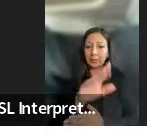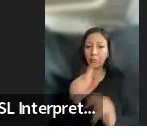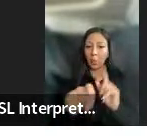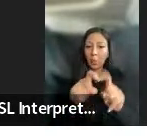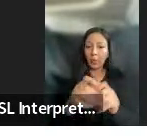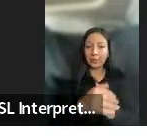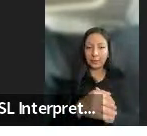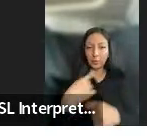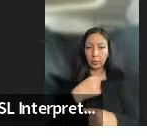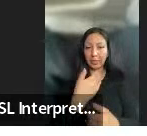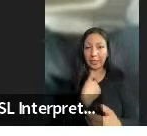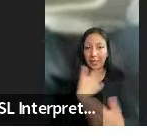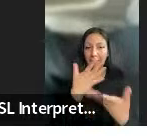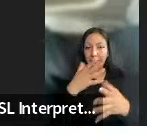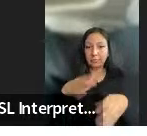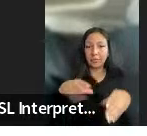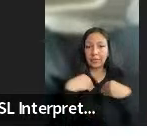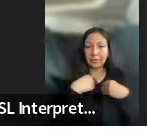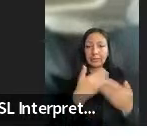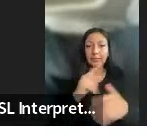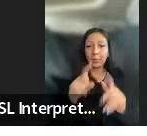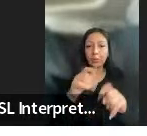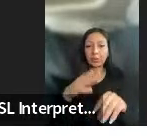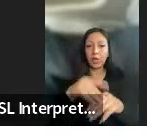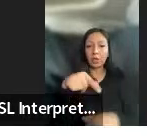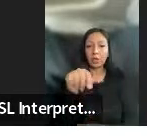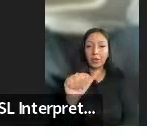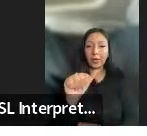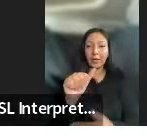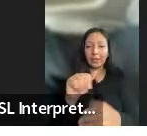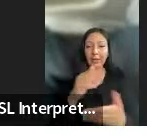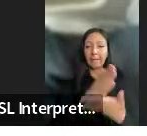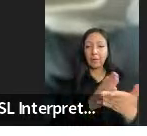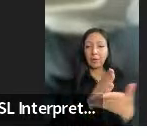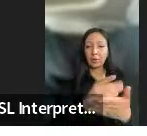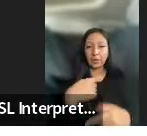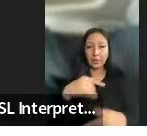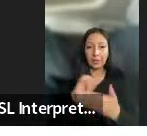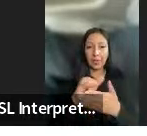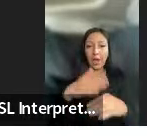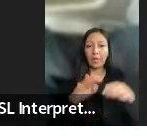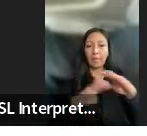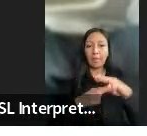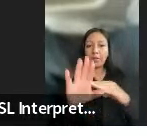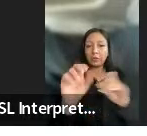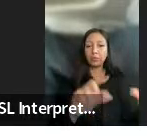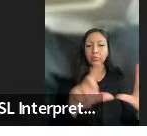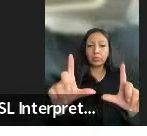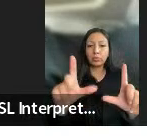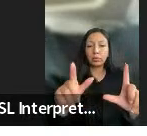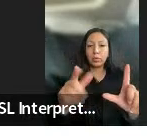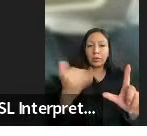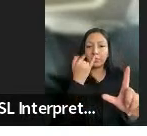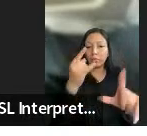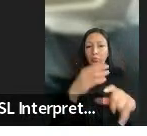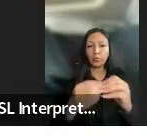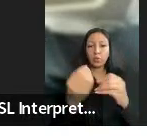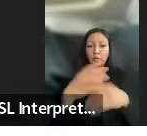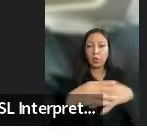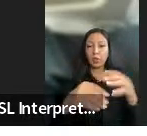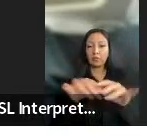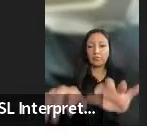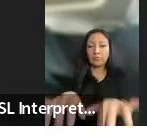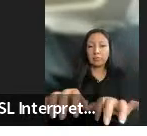We have received some questions in the Q&A function, which is at the bottom of your screen. If you're most comfortable